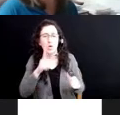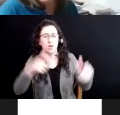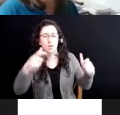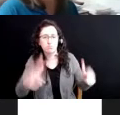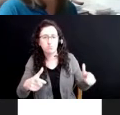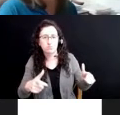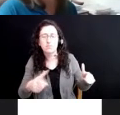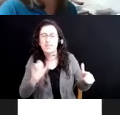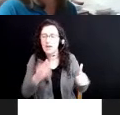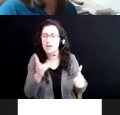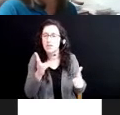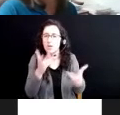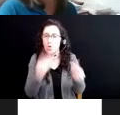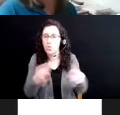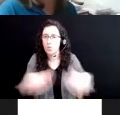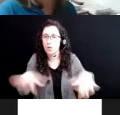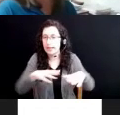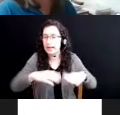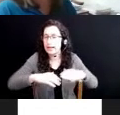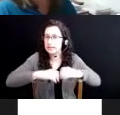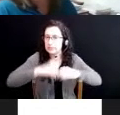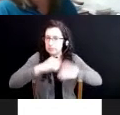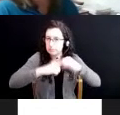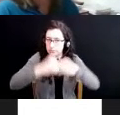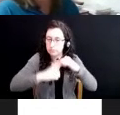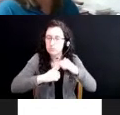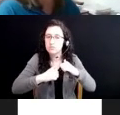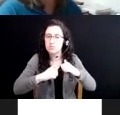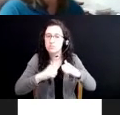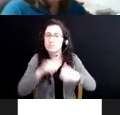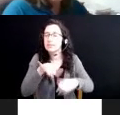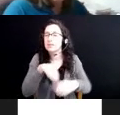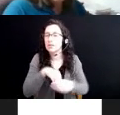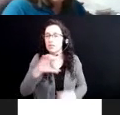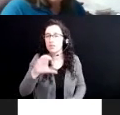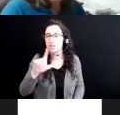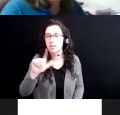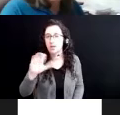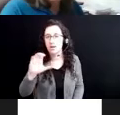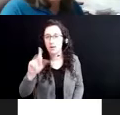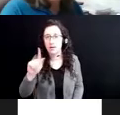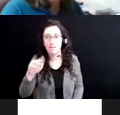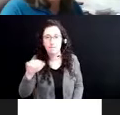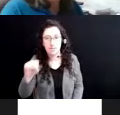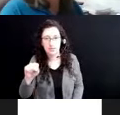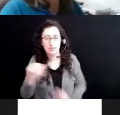wetland creation restoration project on a working forest up in Clackamas County. And